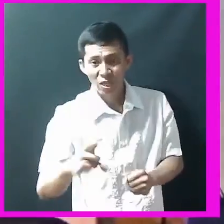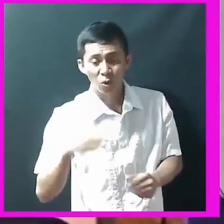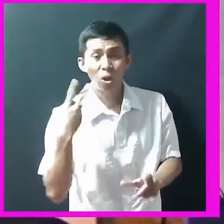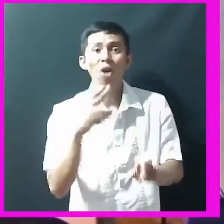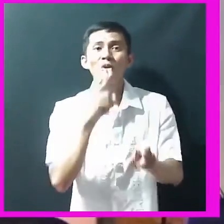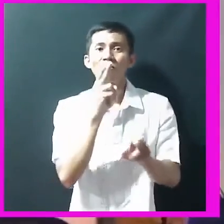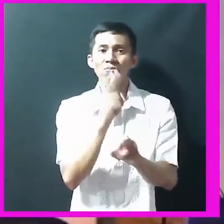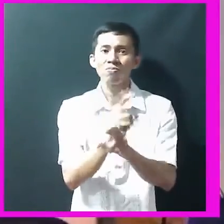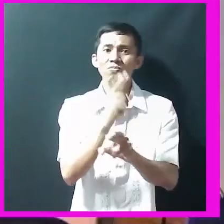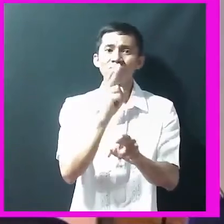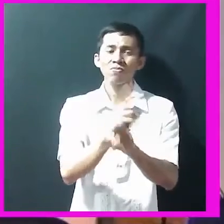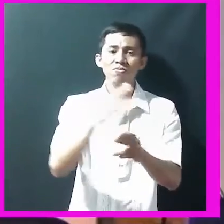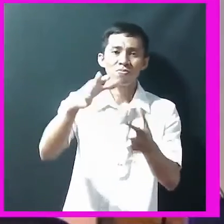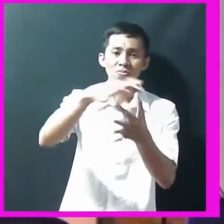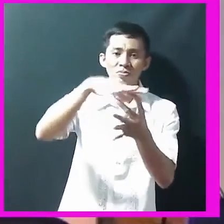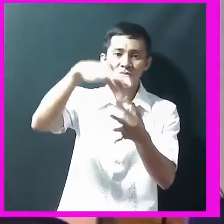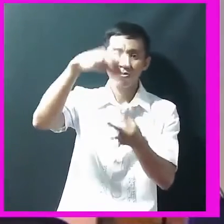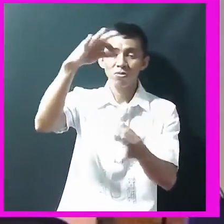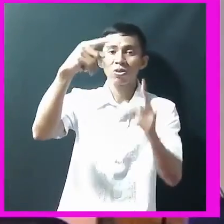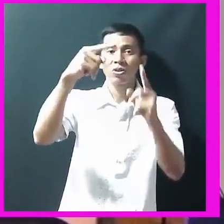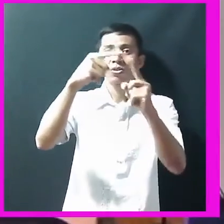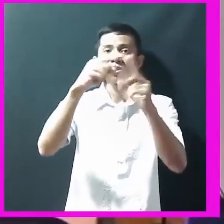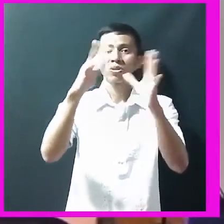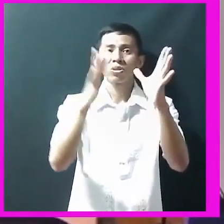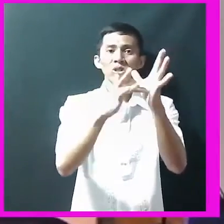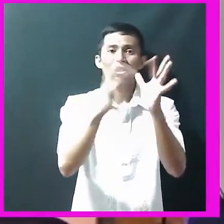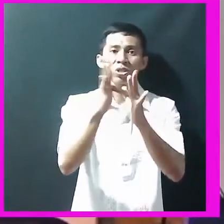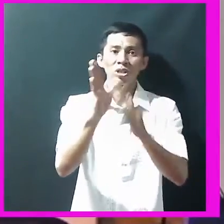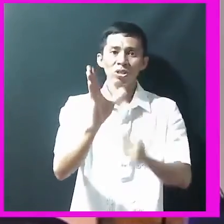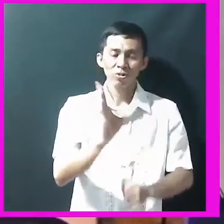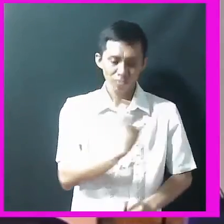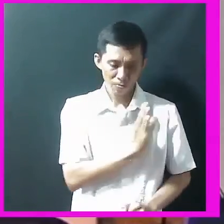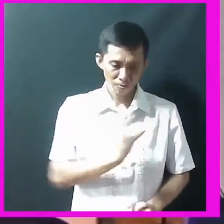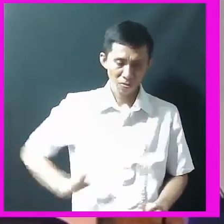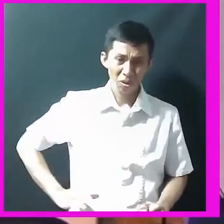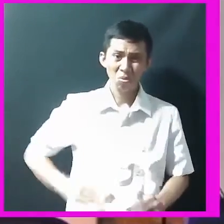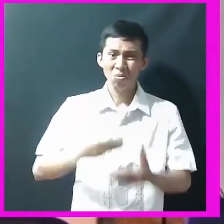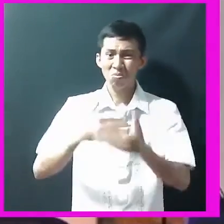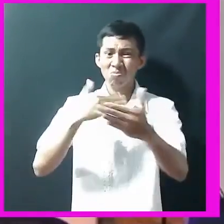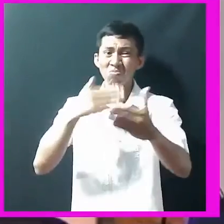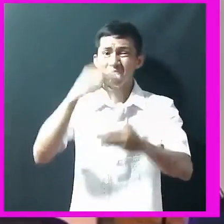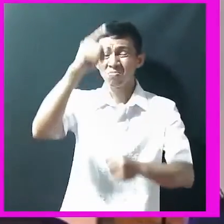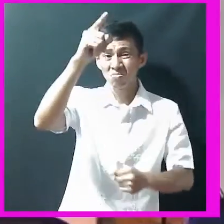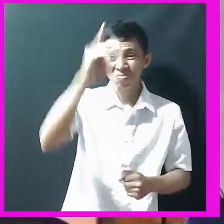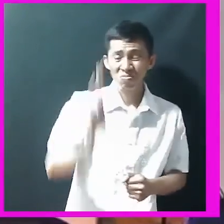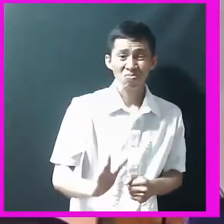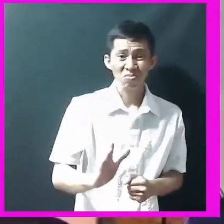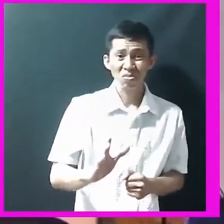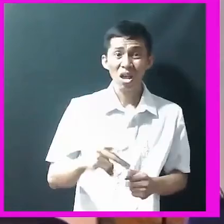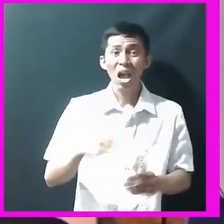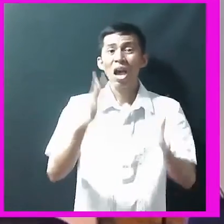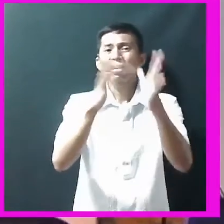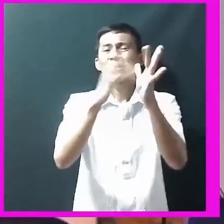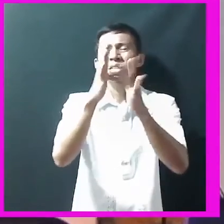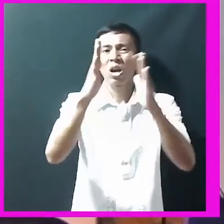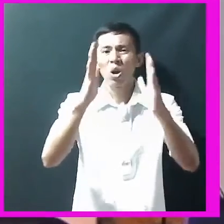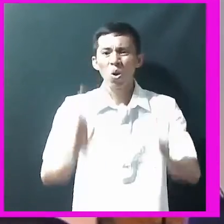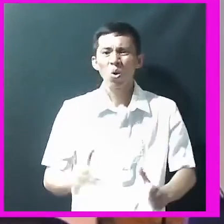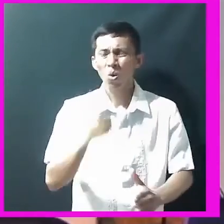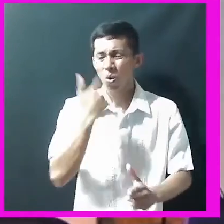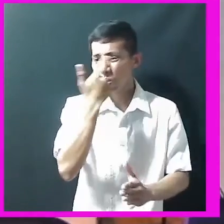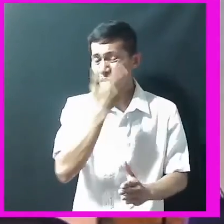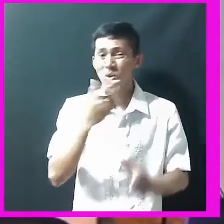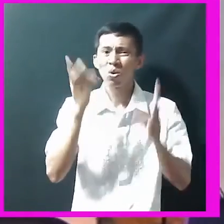righteous soul through Jesus Christ. Before God, a believer that is washed